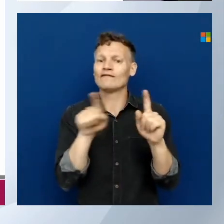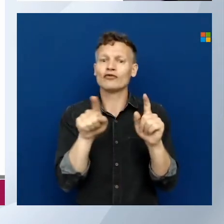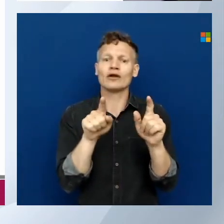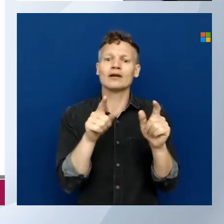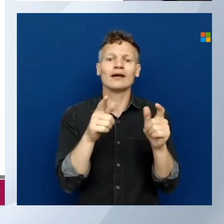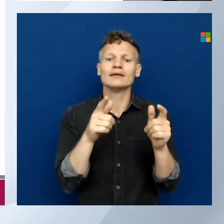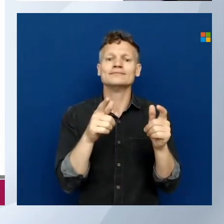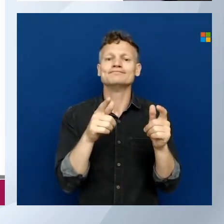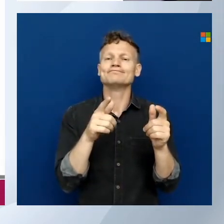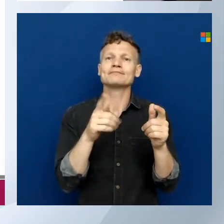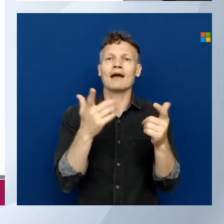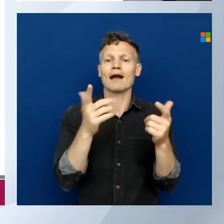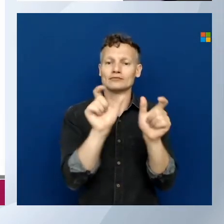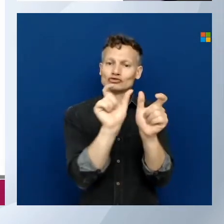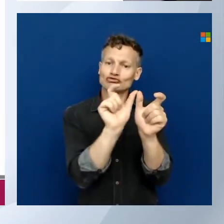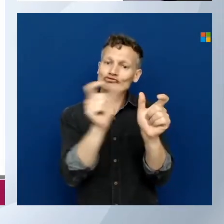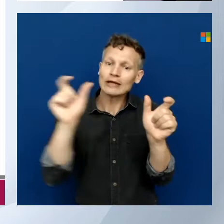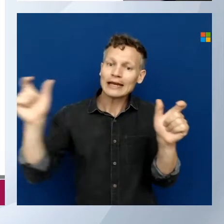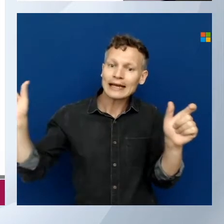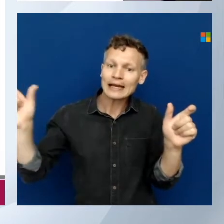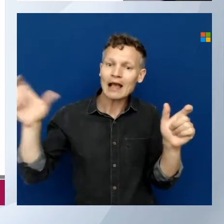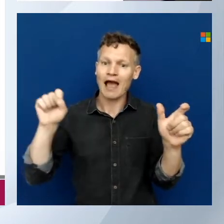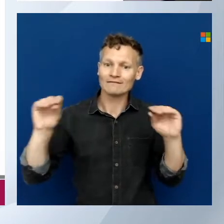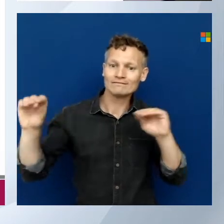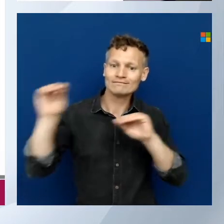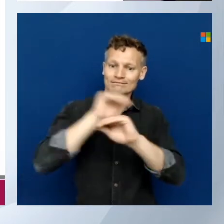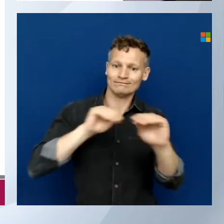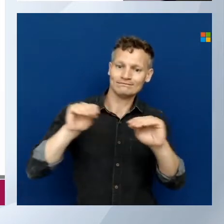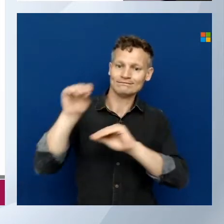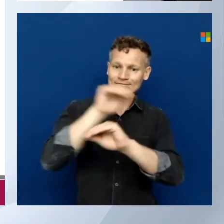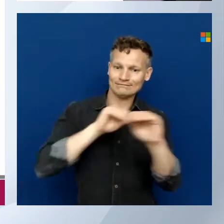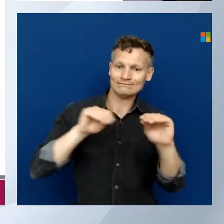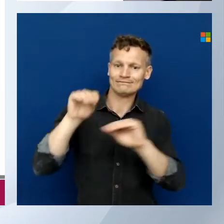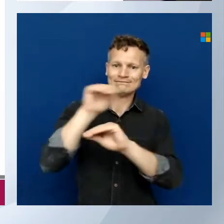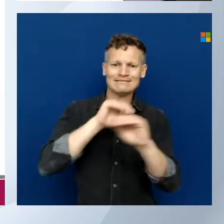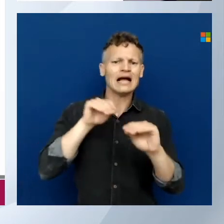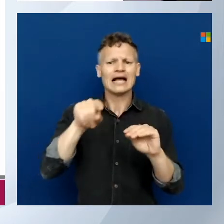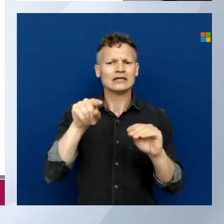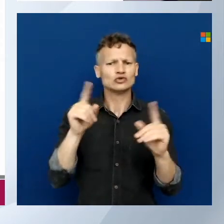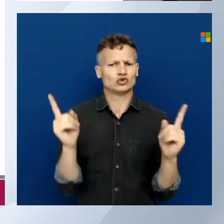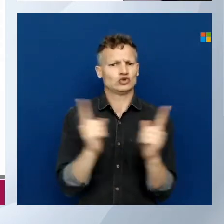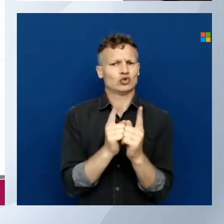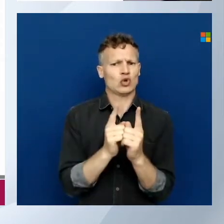you can have shorter paths linking to Azure resource objects,